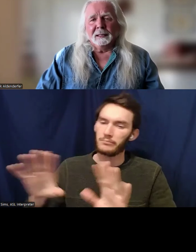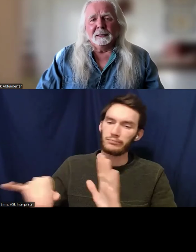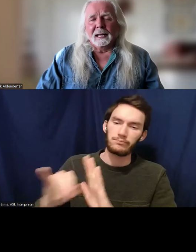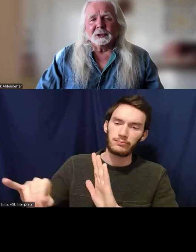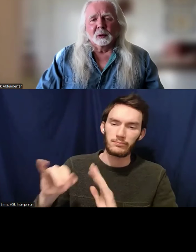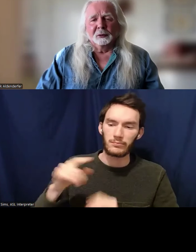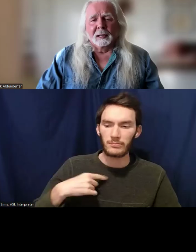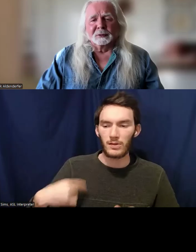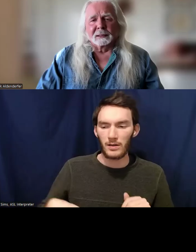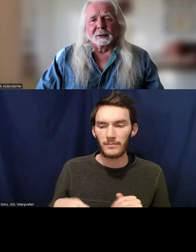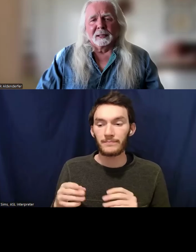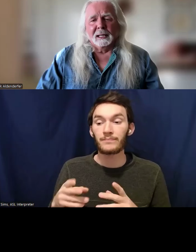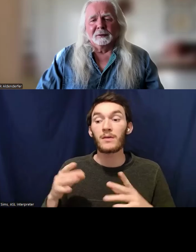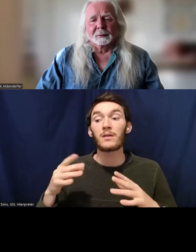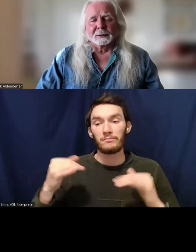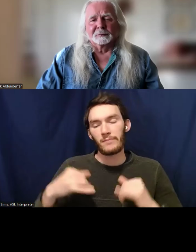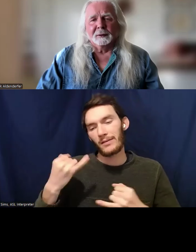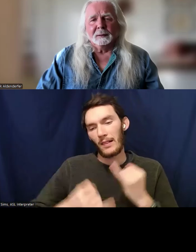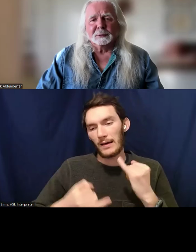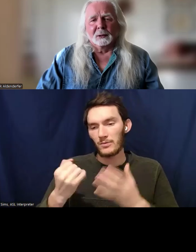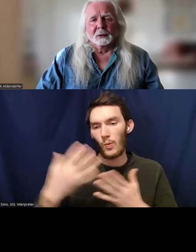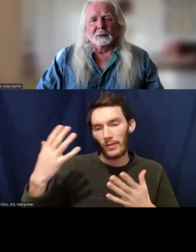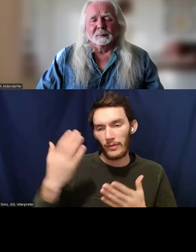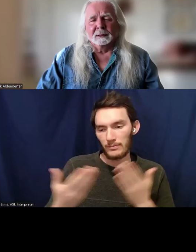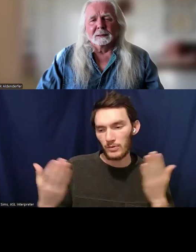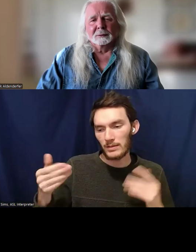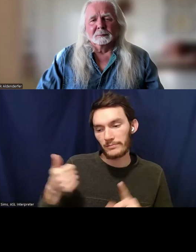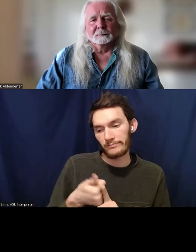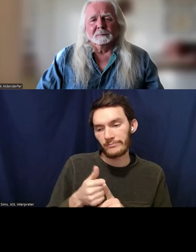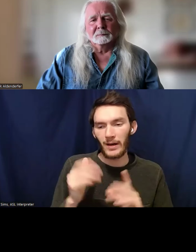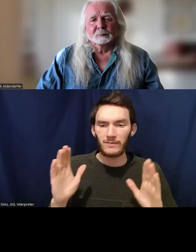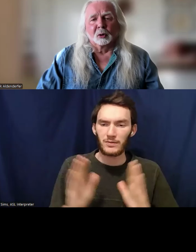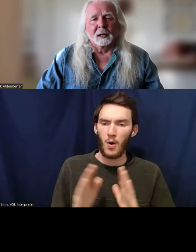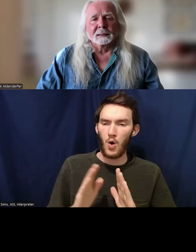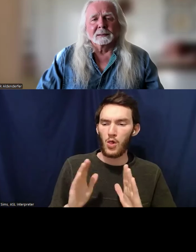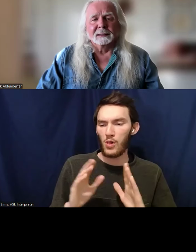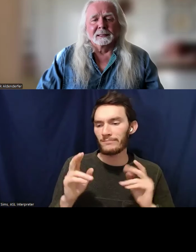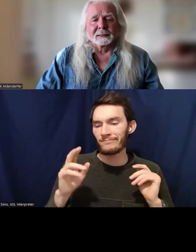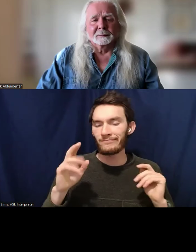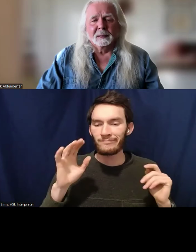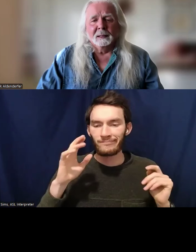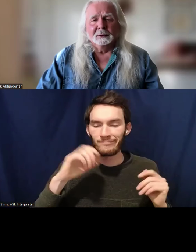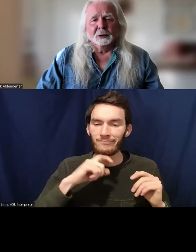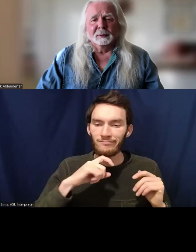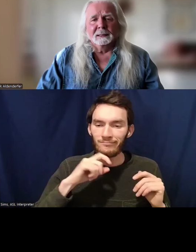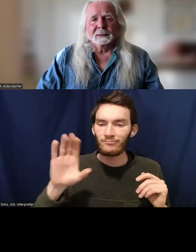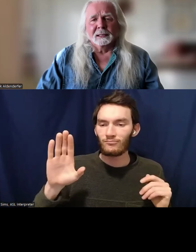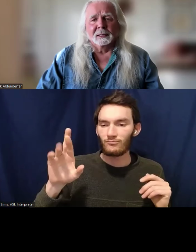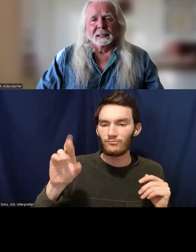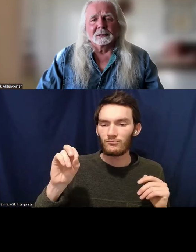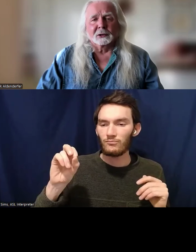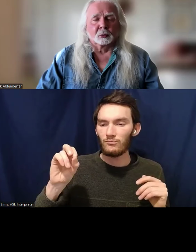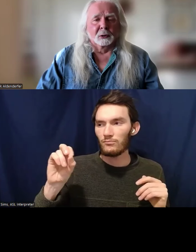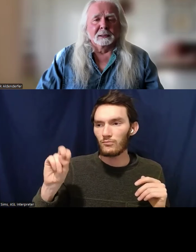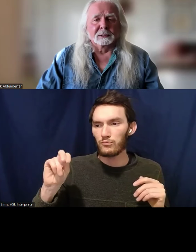Finally, the last wealth object that we have here is a fairly small, bronze disc. You can begin to see